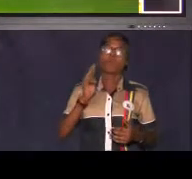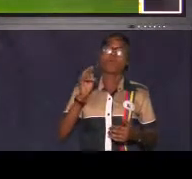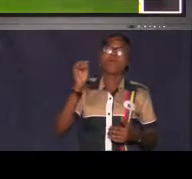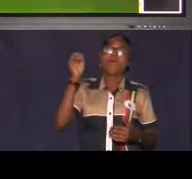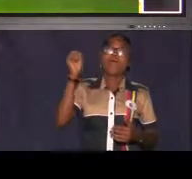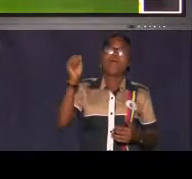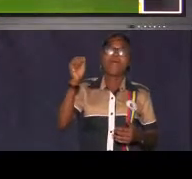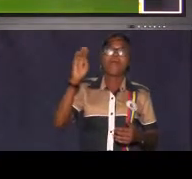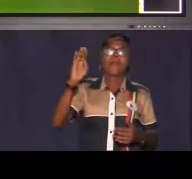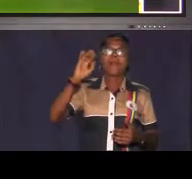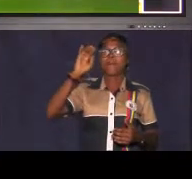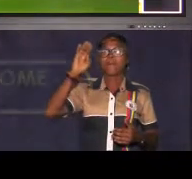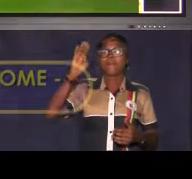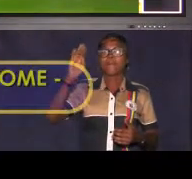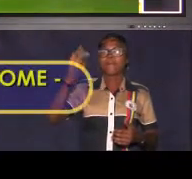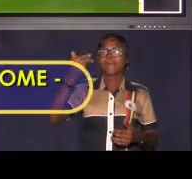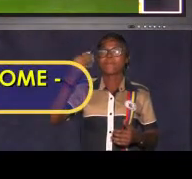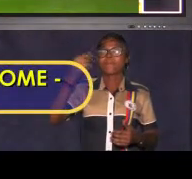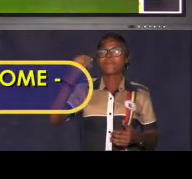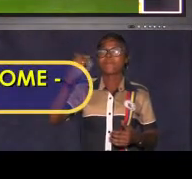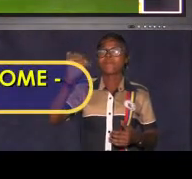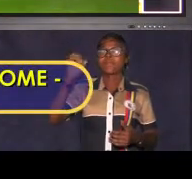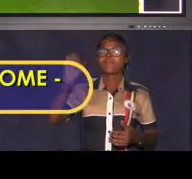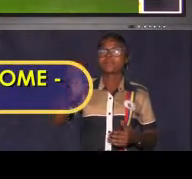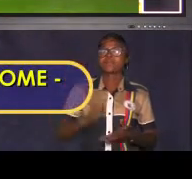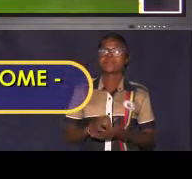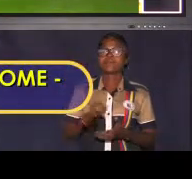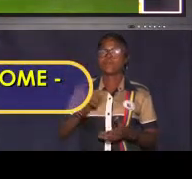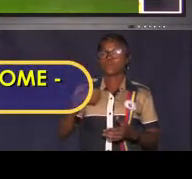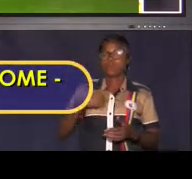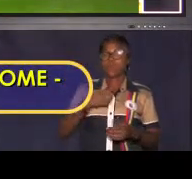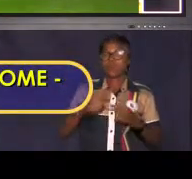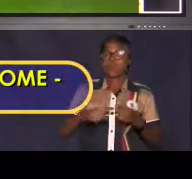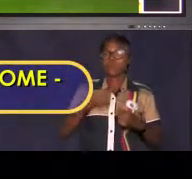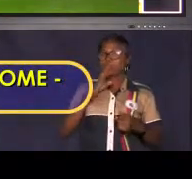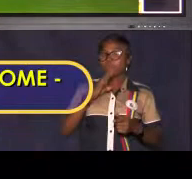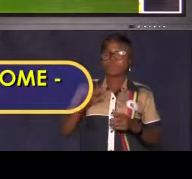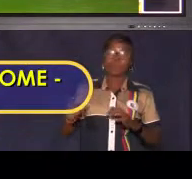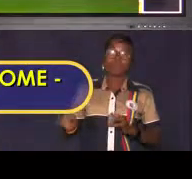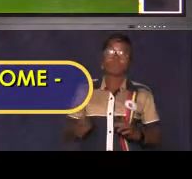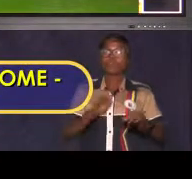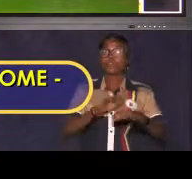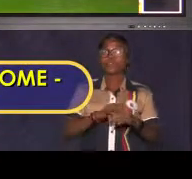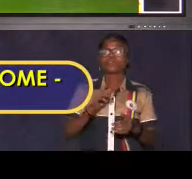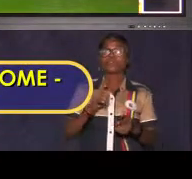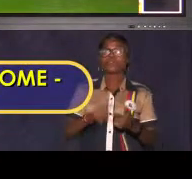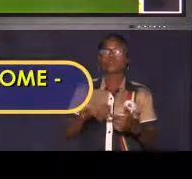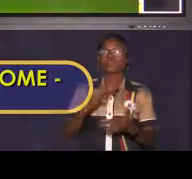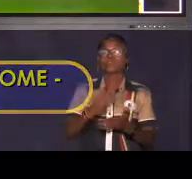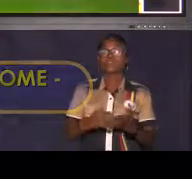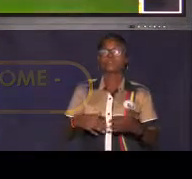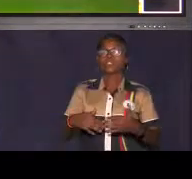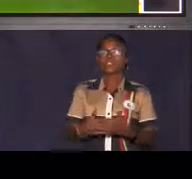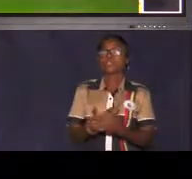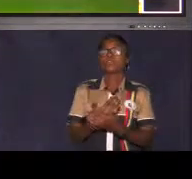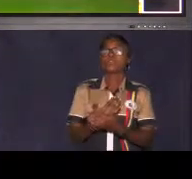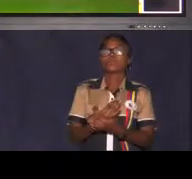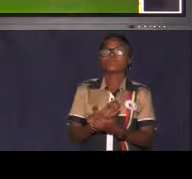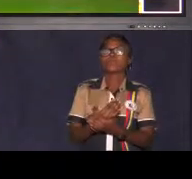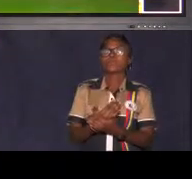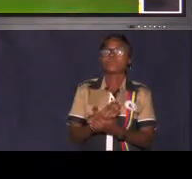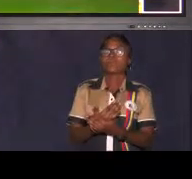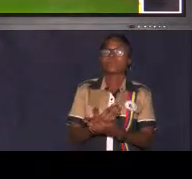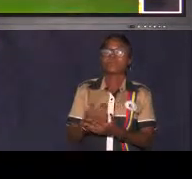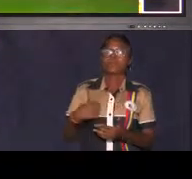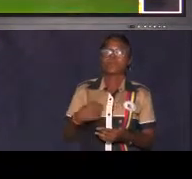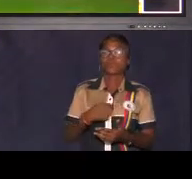mathematics, we are going to be moving on to something quite new. But then today is Monday, and as usual,